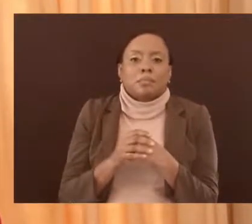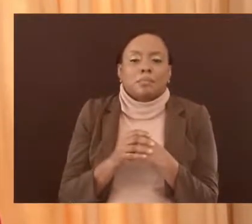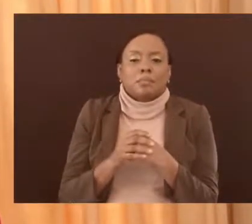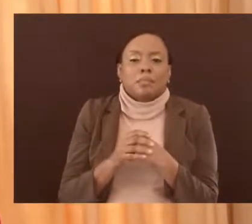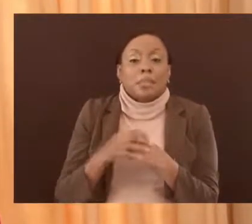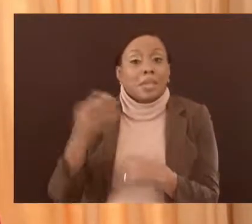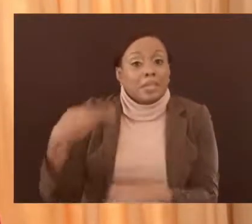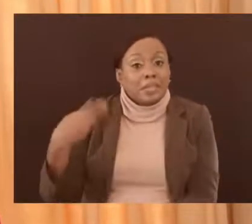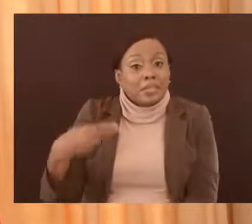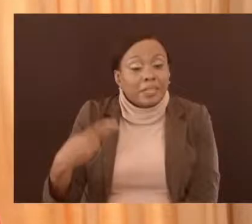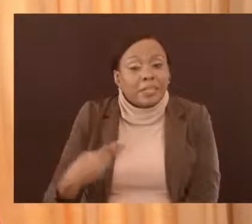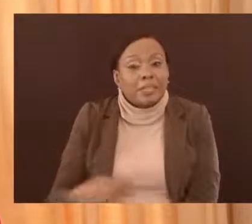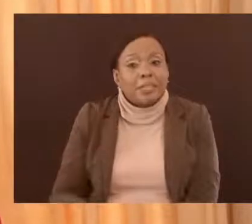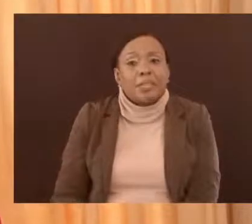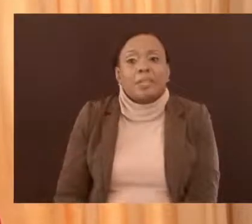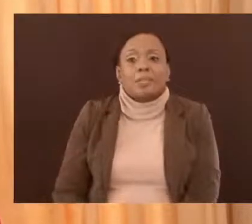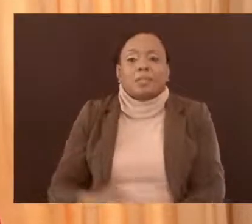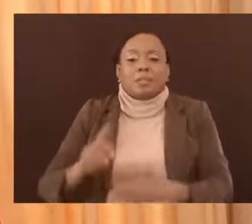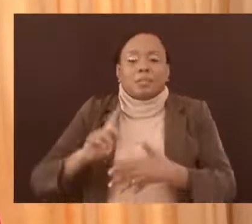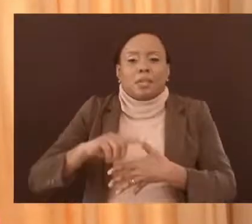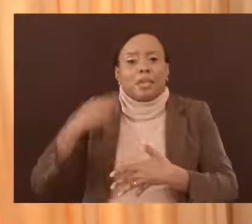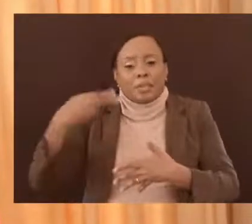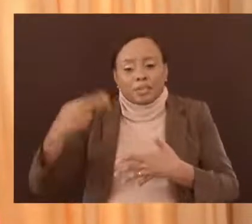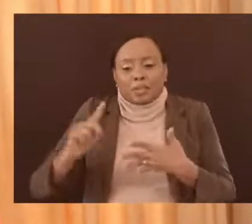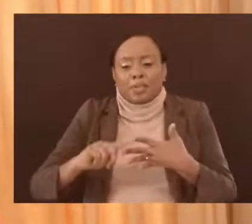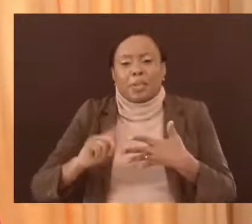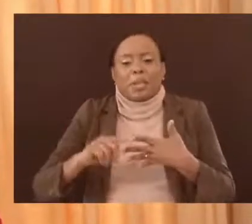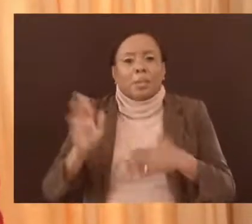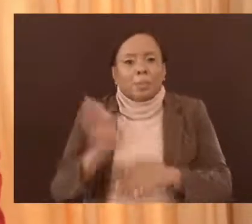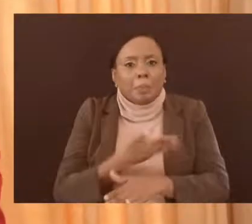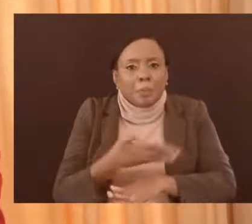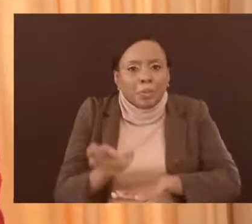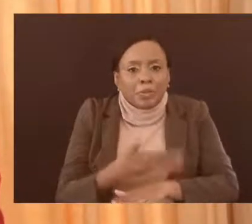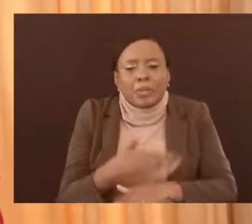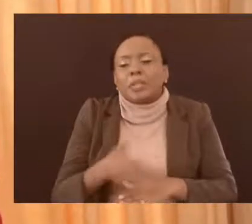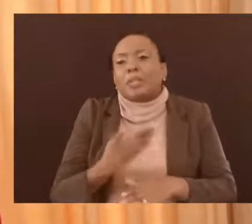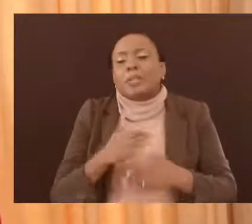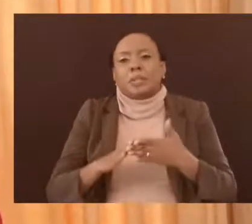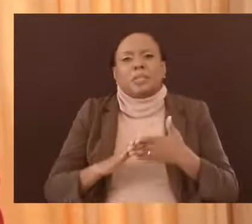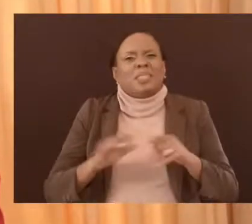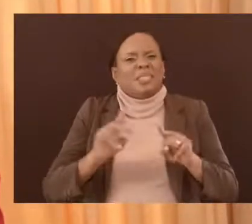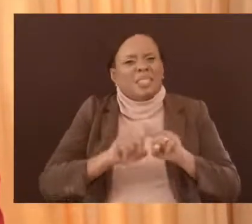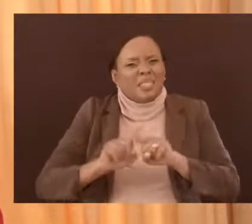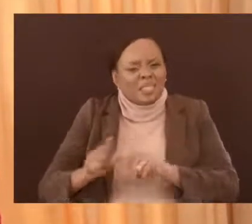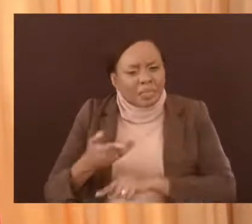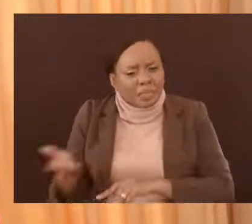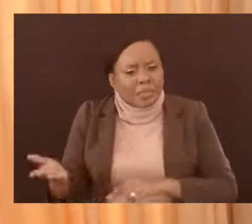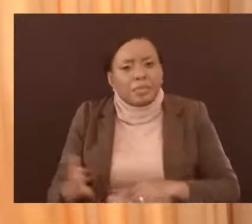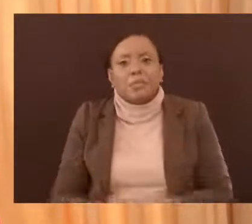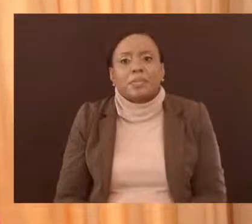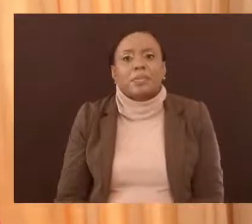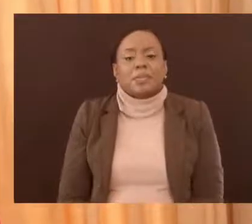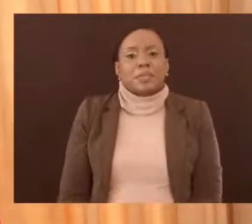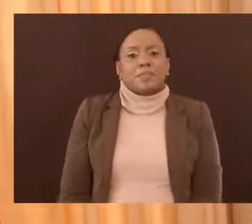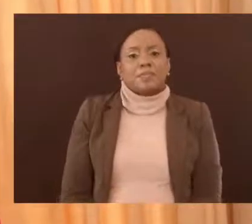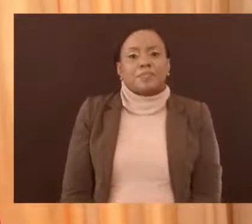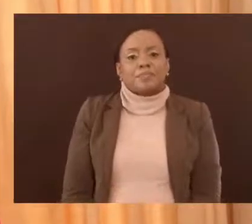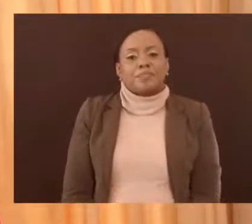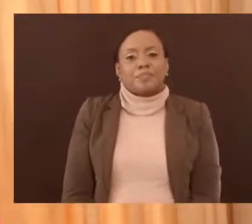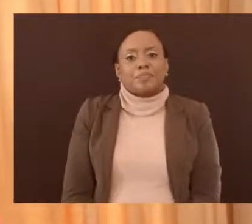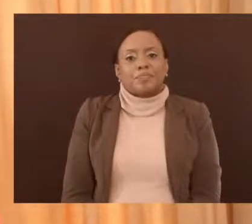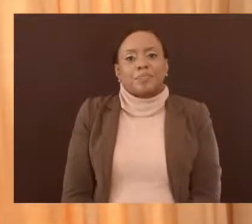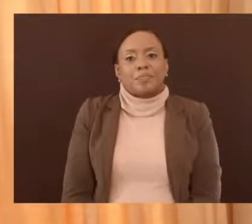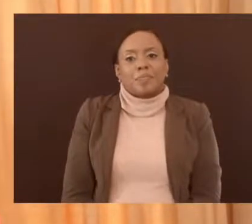is working even on the music curriculum as well, and other aspects of the curriculum are being addressed. It does mean that we are looking